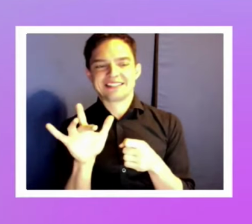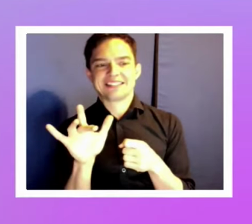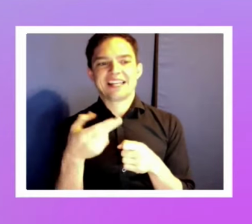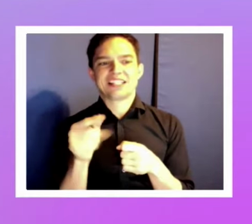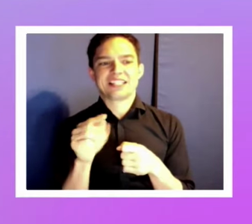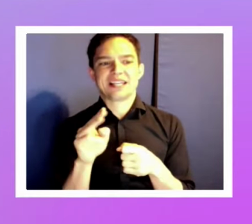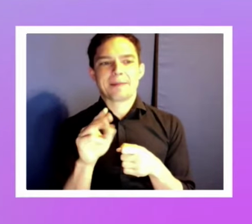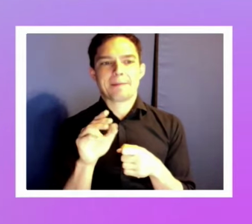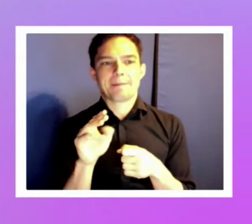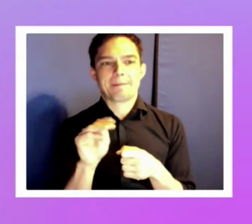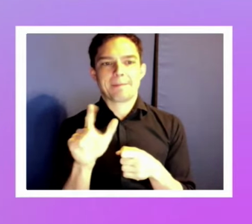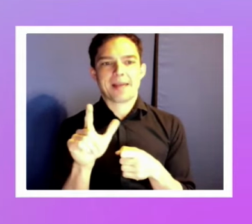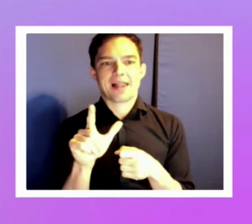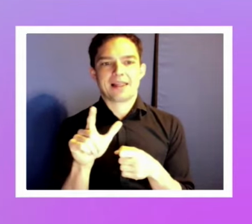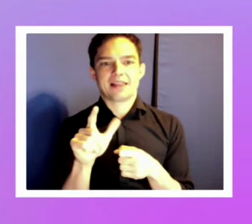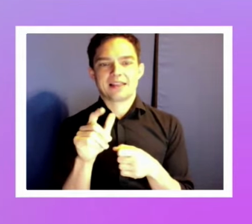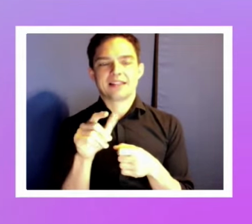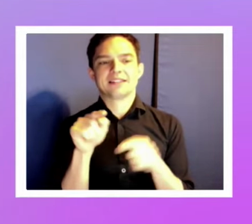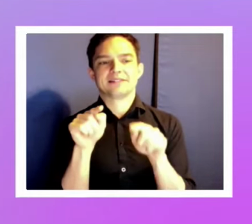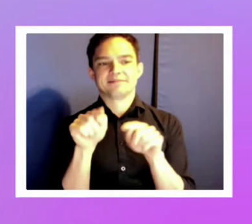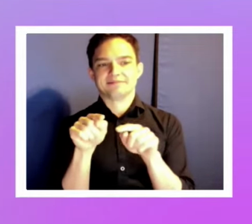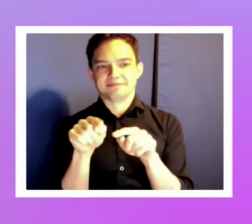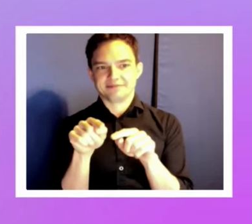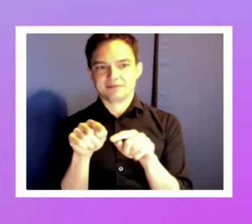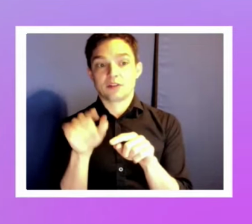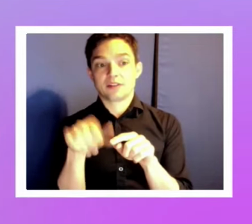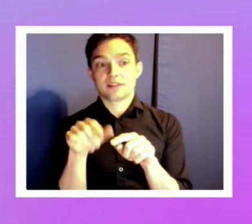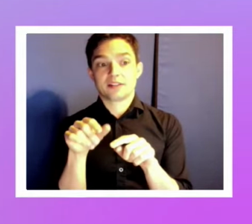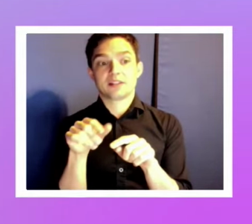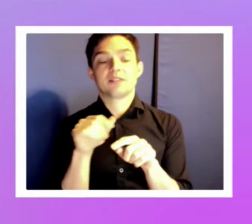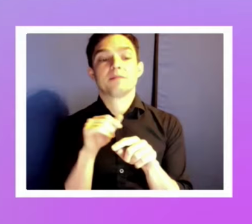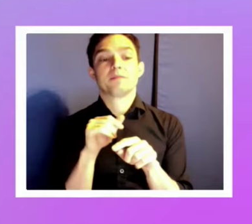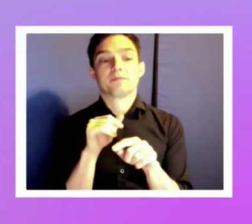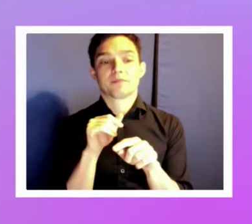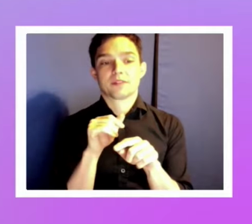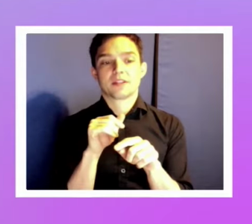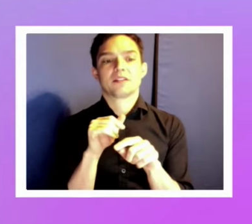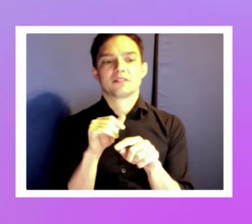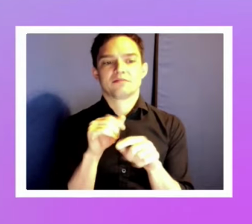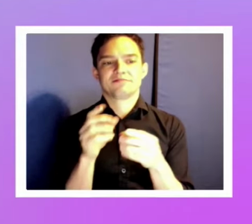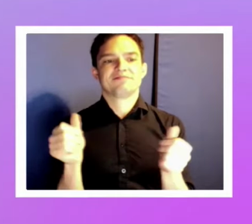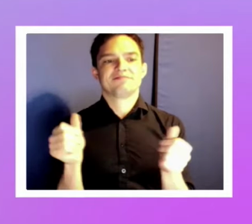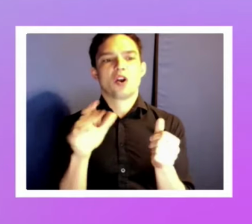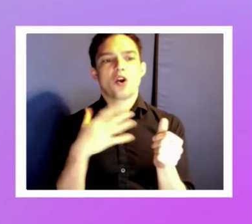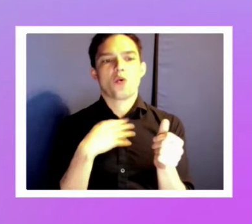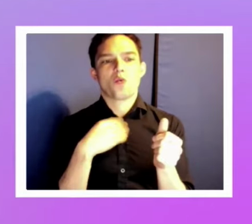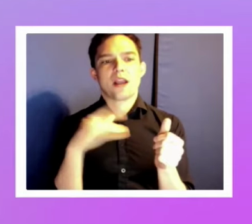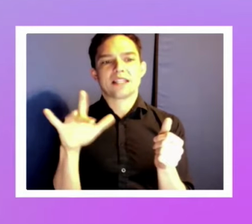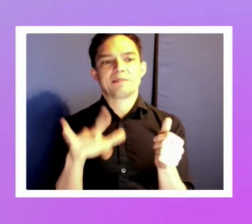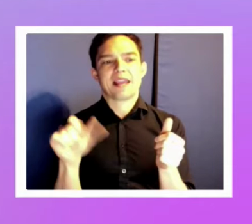HTML entity, which also resolves to a white space character. So you'll